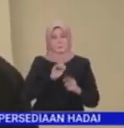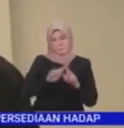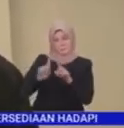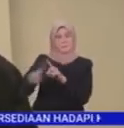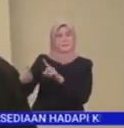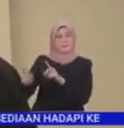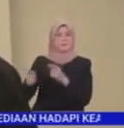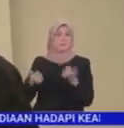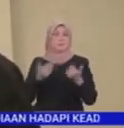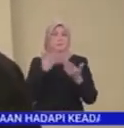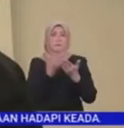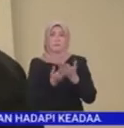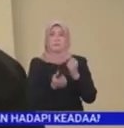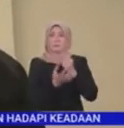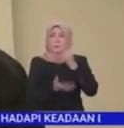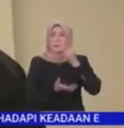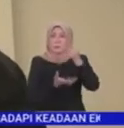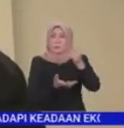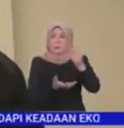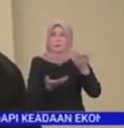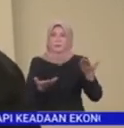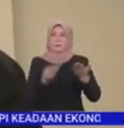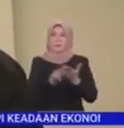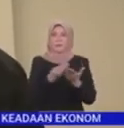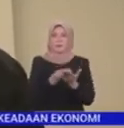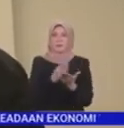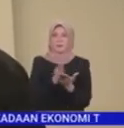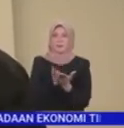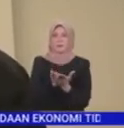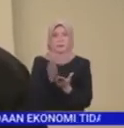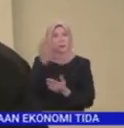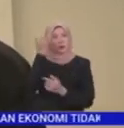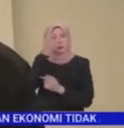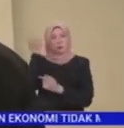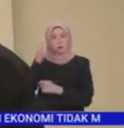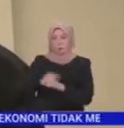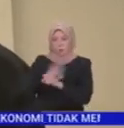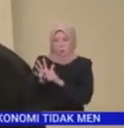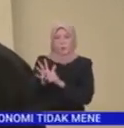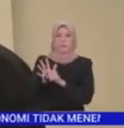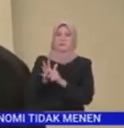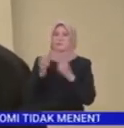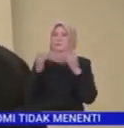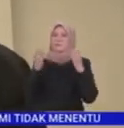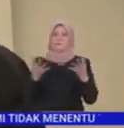very good because the COVID pandemic has taken a lot from us.